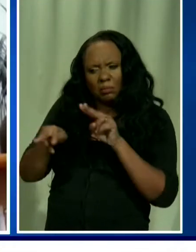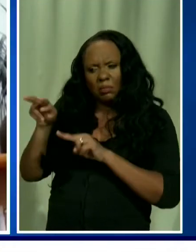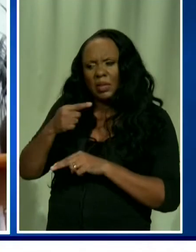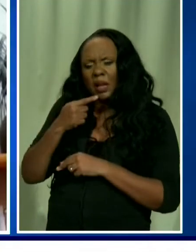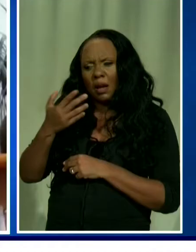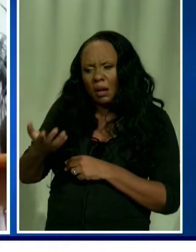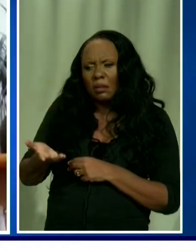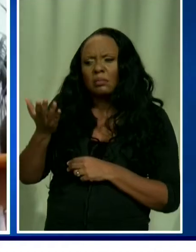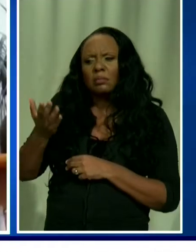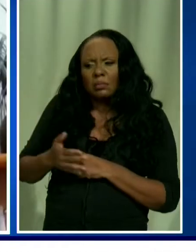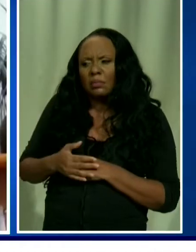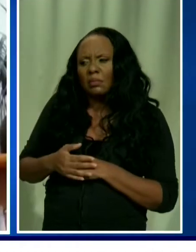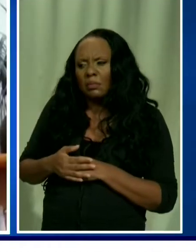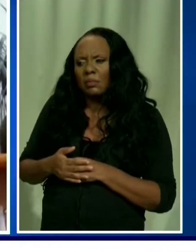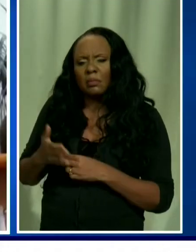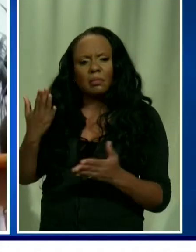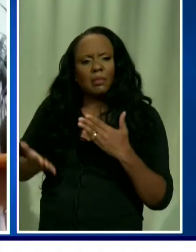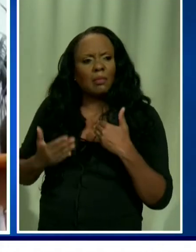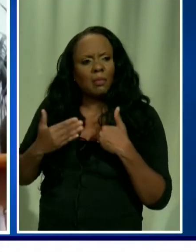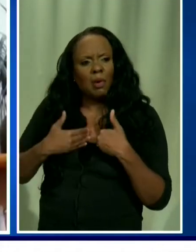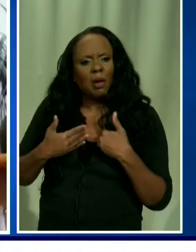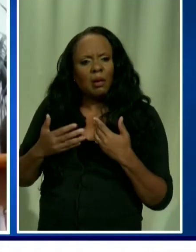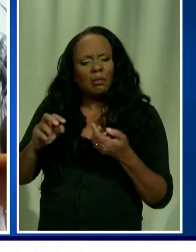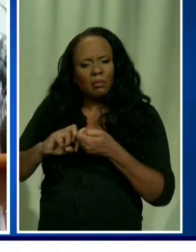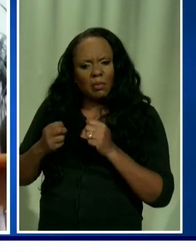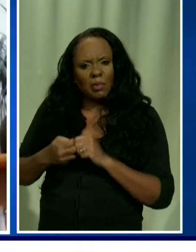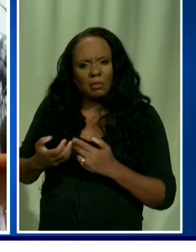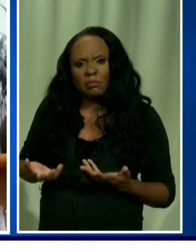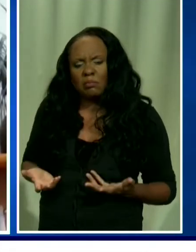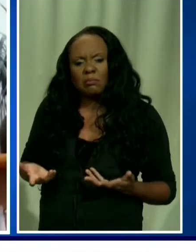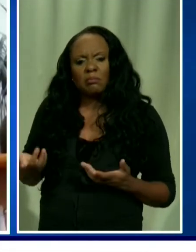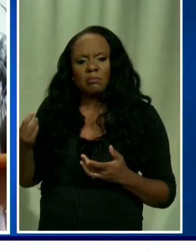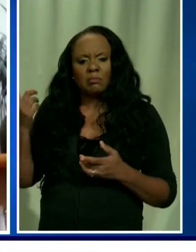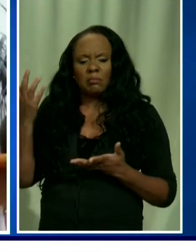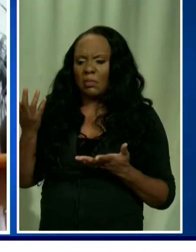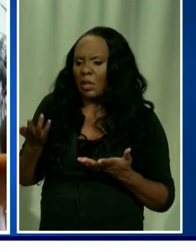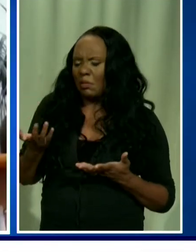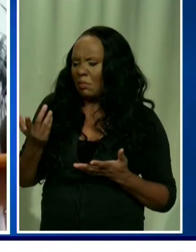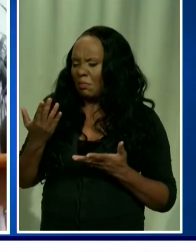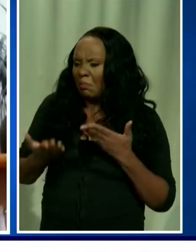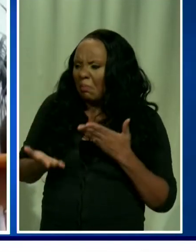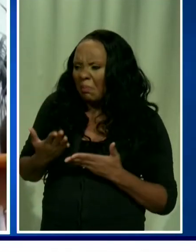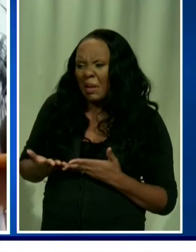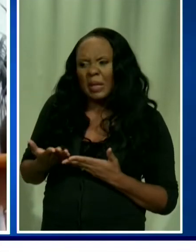the person who is mentally challenged in the context of potential suicide